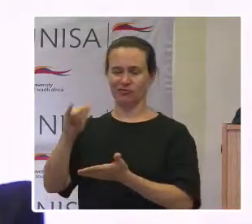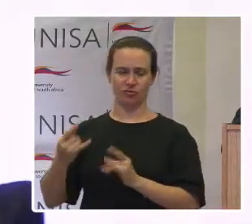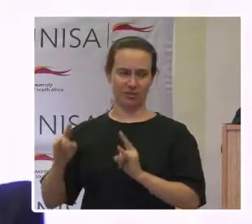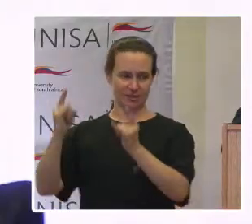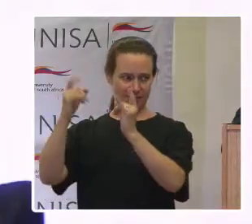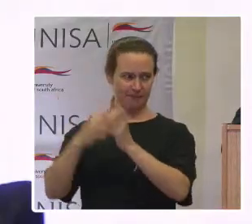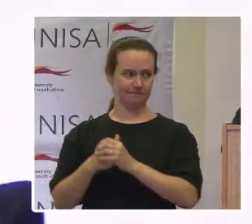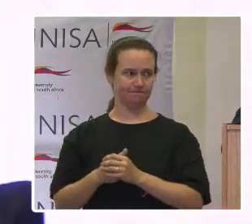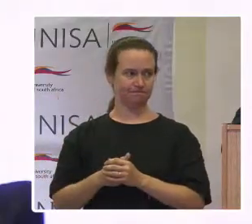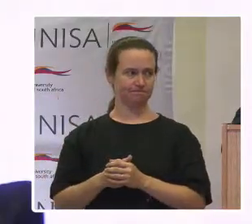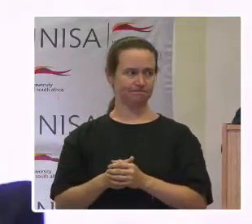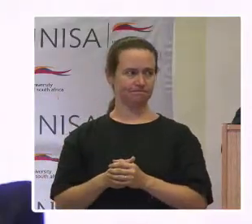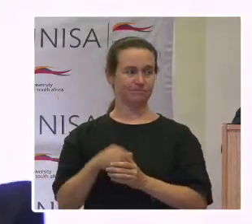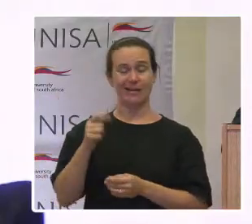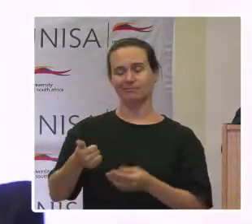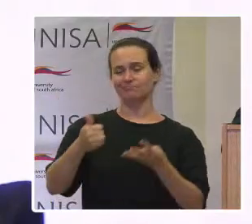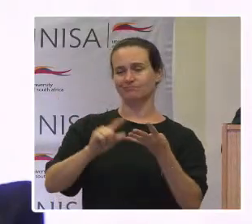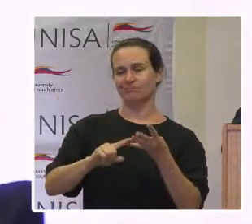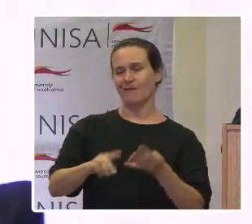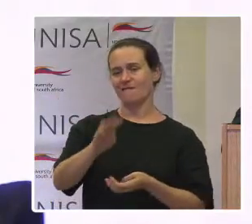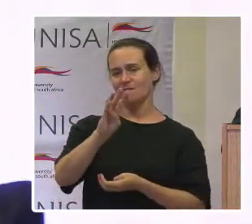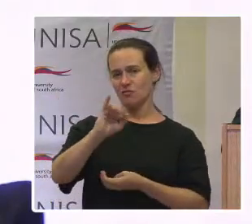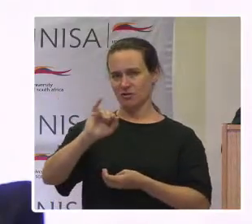the fourth industrial.